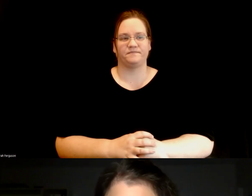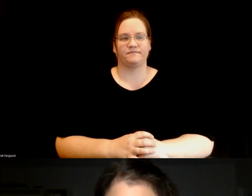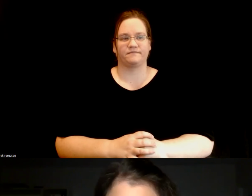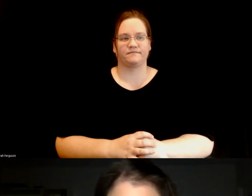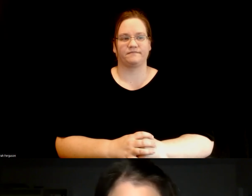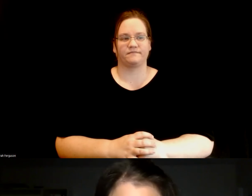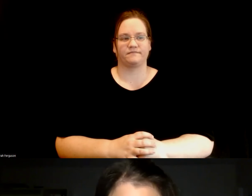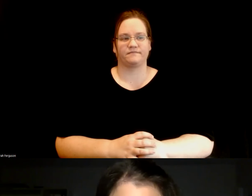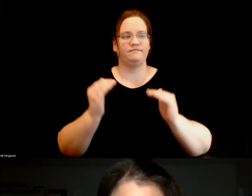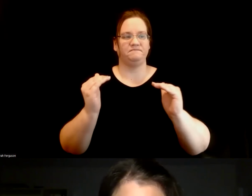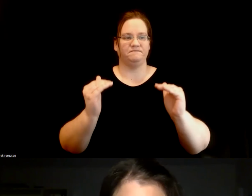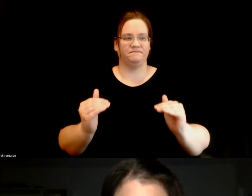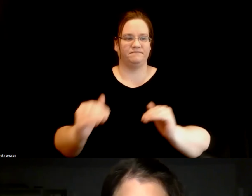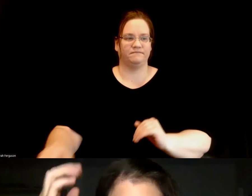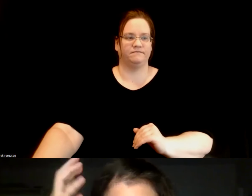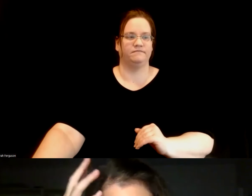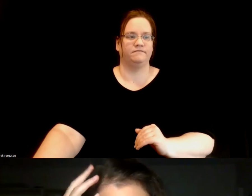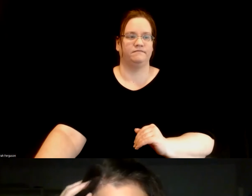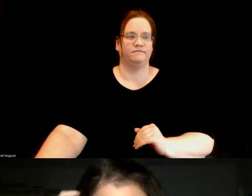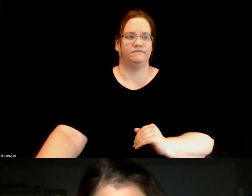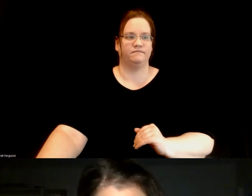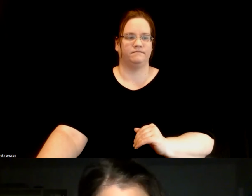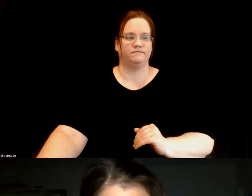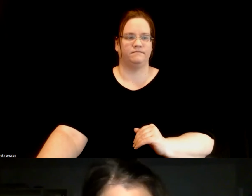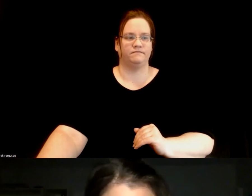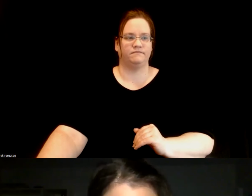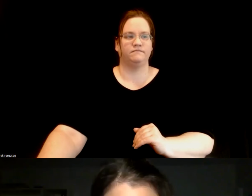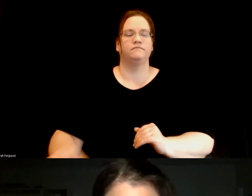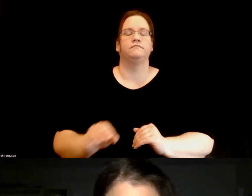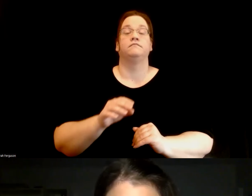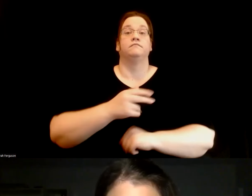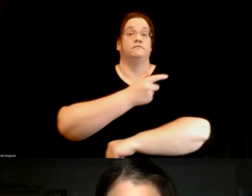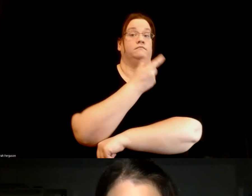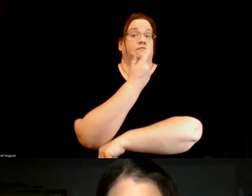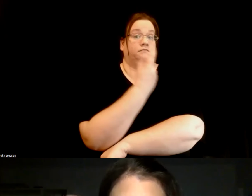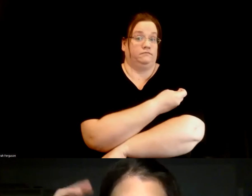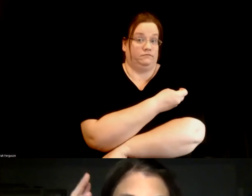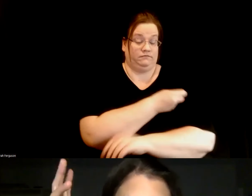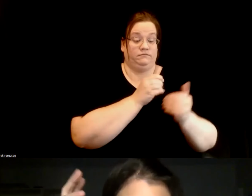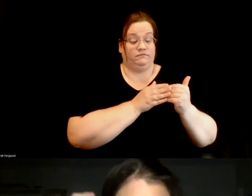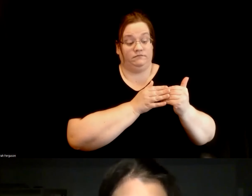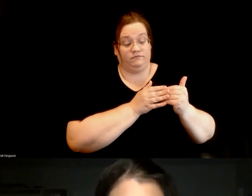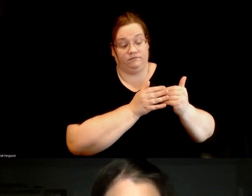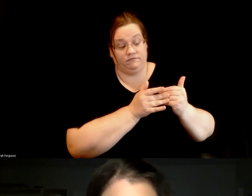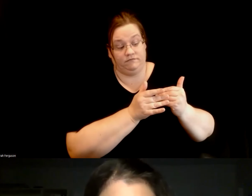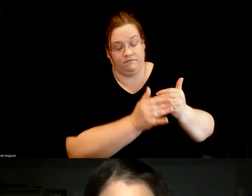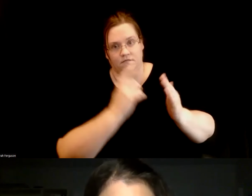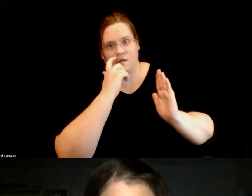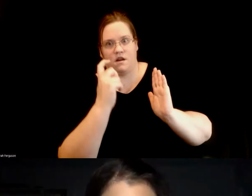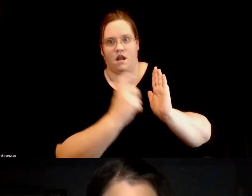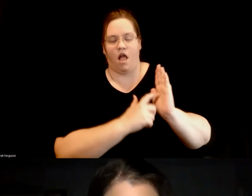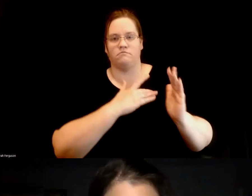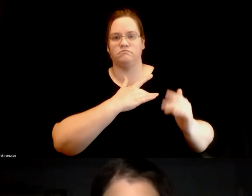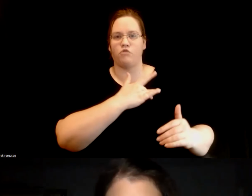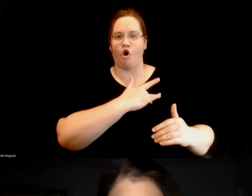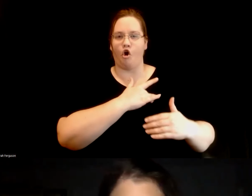All right, next question. How long after the vaccine would you expect myocarditis related to the vaccine? What's the